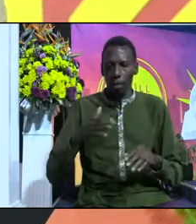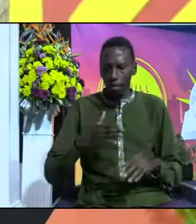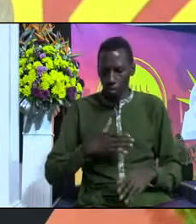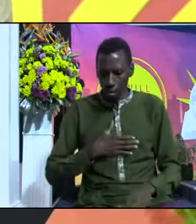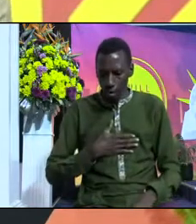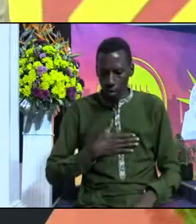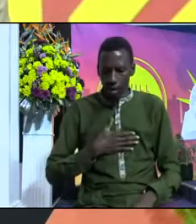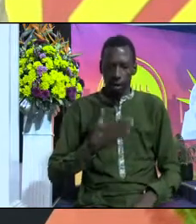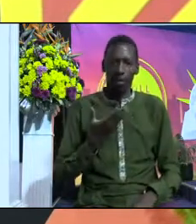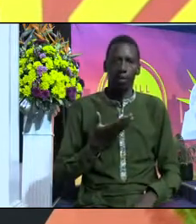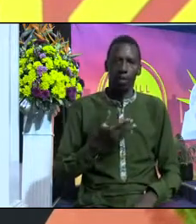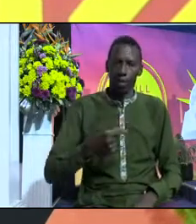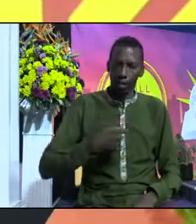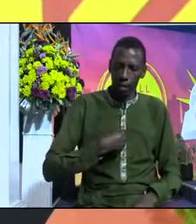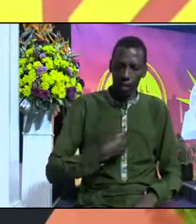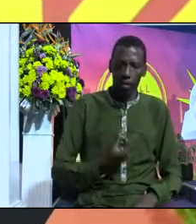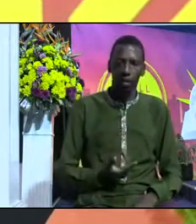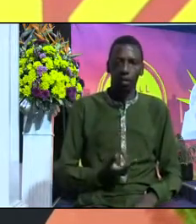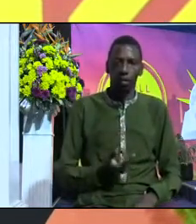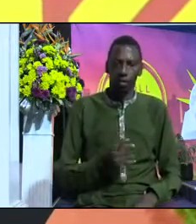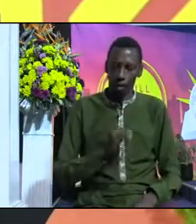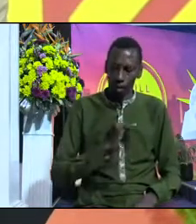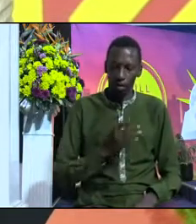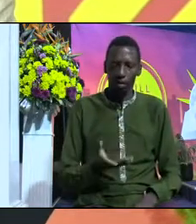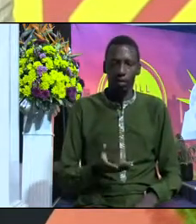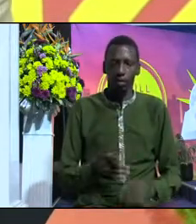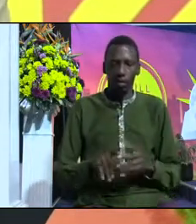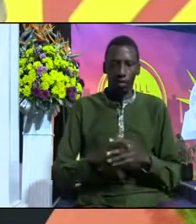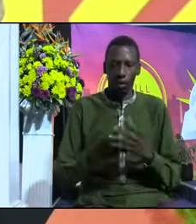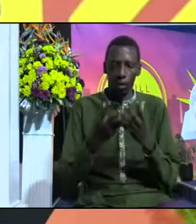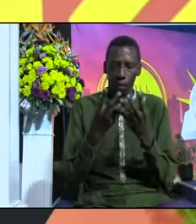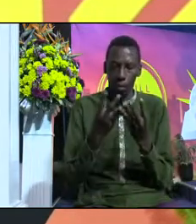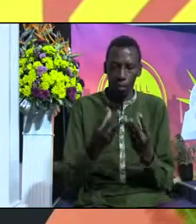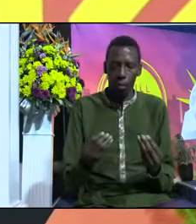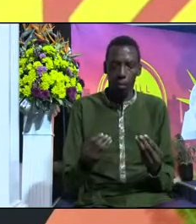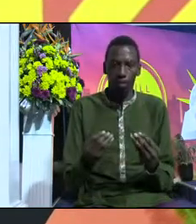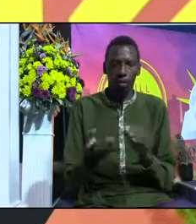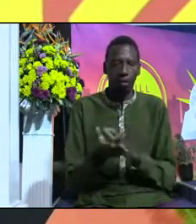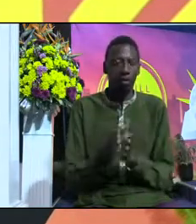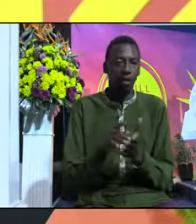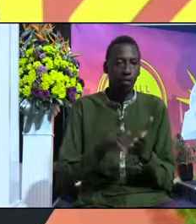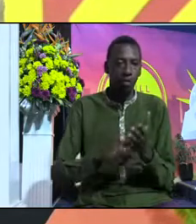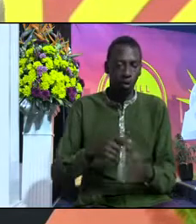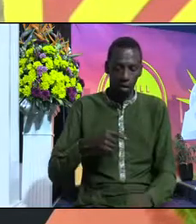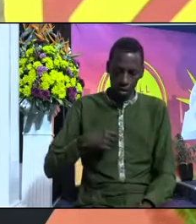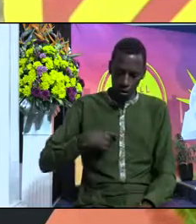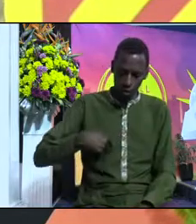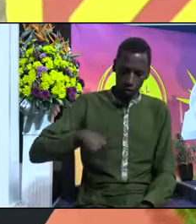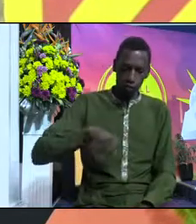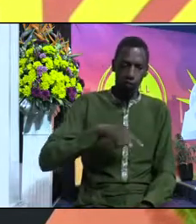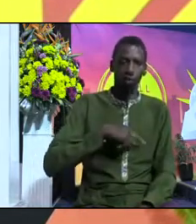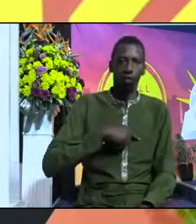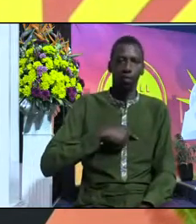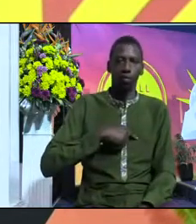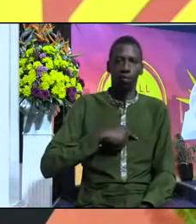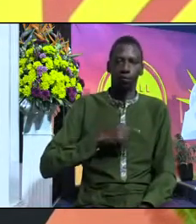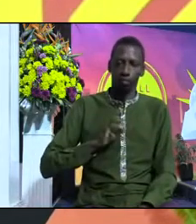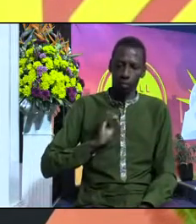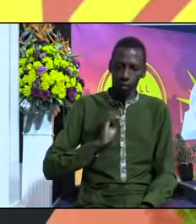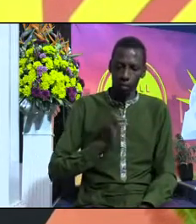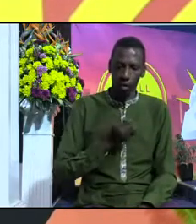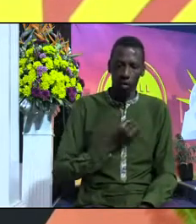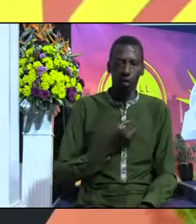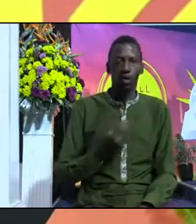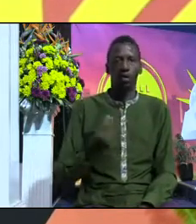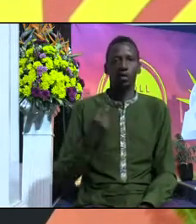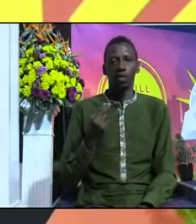Me, my and mine starts to melt and evaporate into we, ours and us. And that isn't